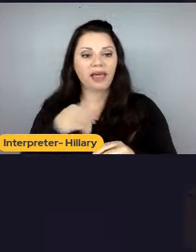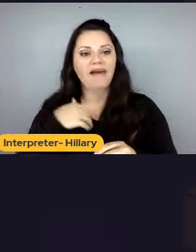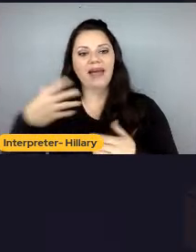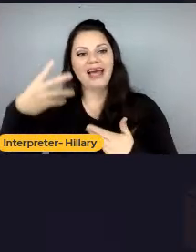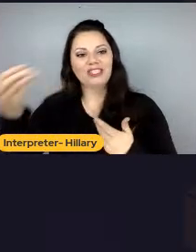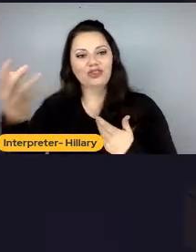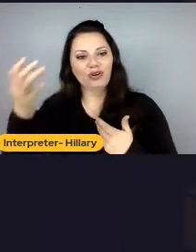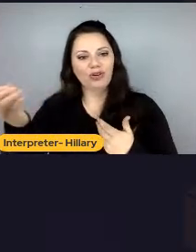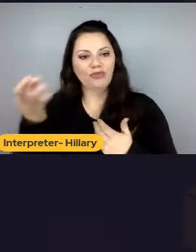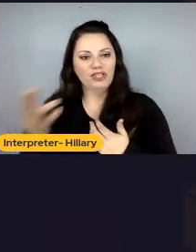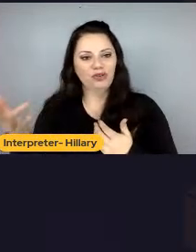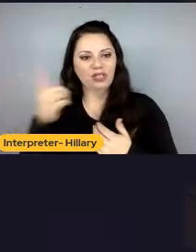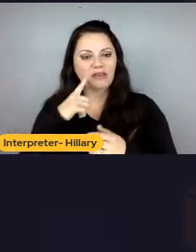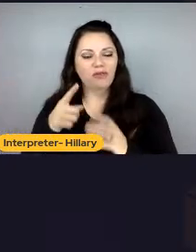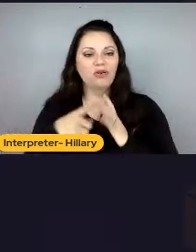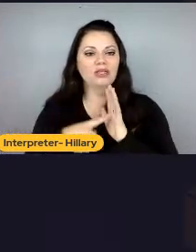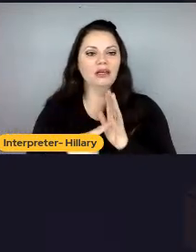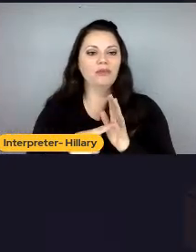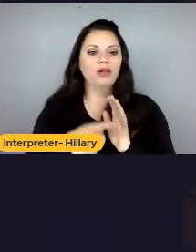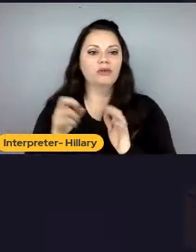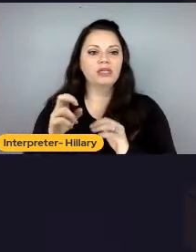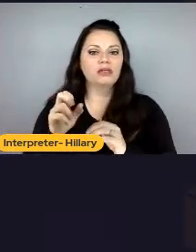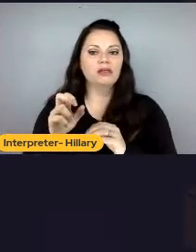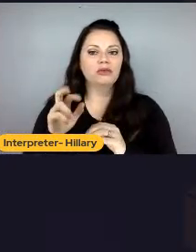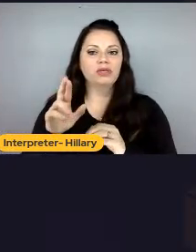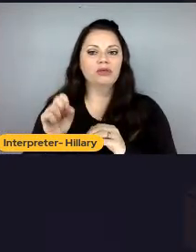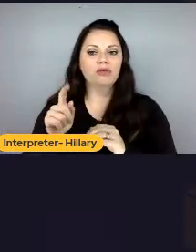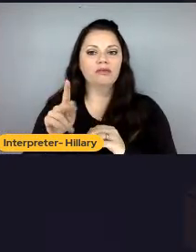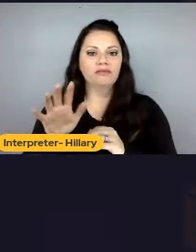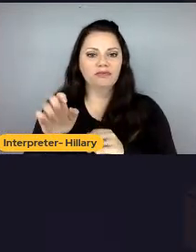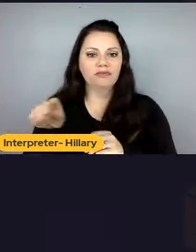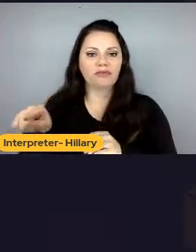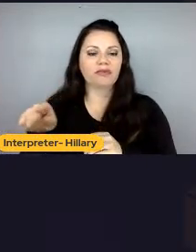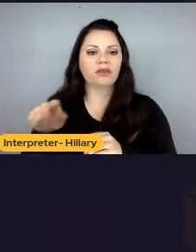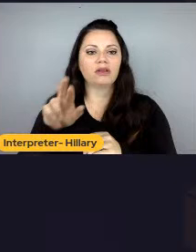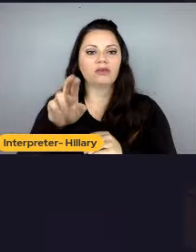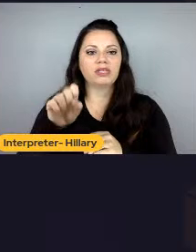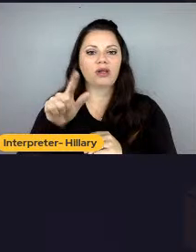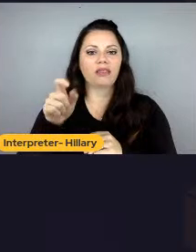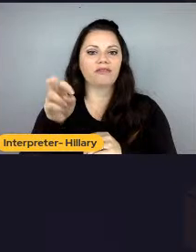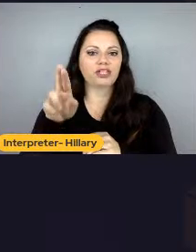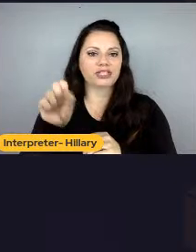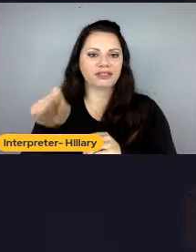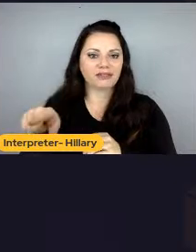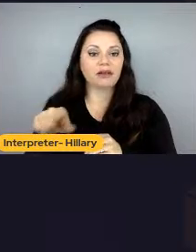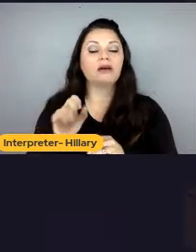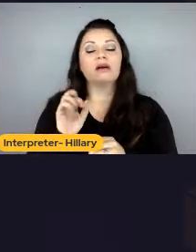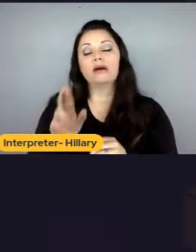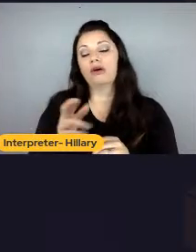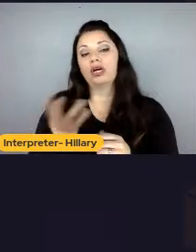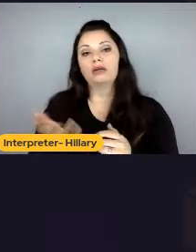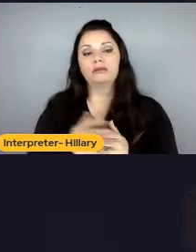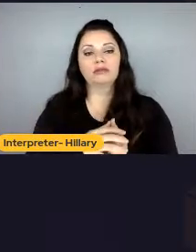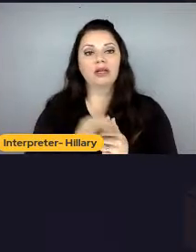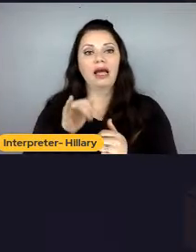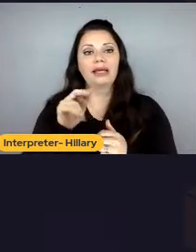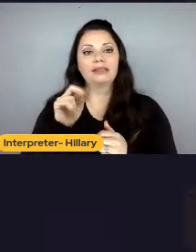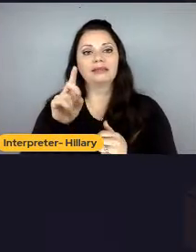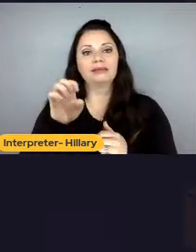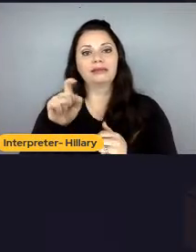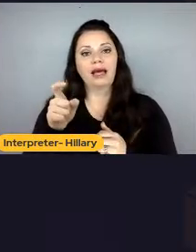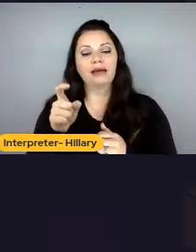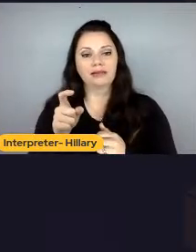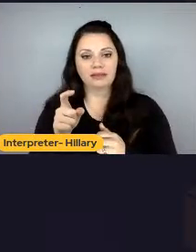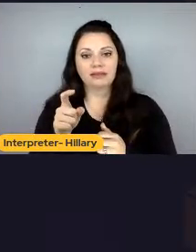resources, such as resolver file for AppSync resolvers, or your index